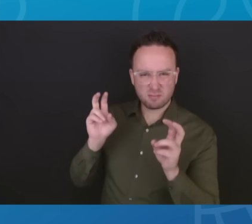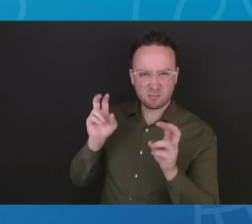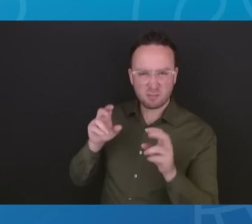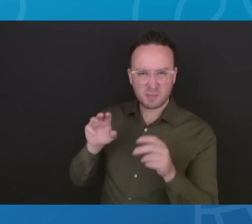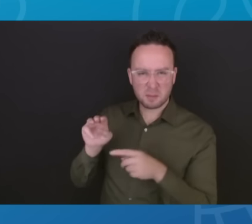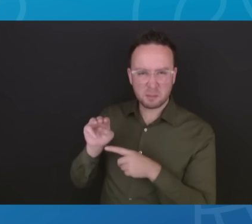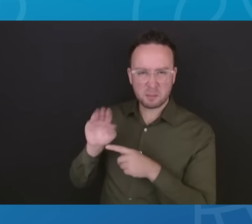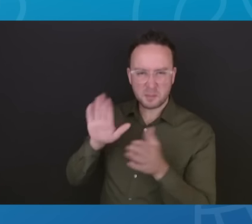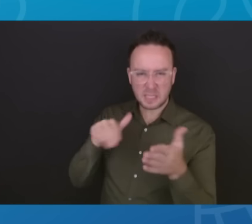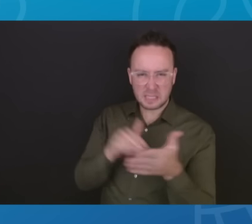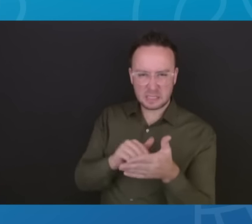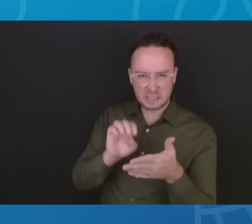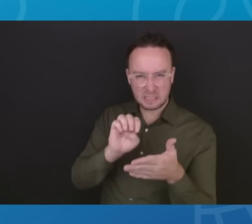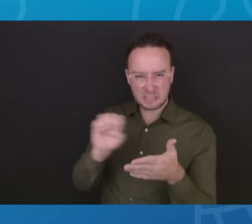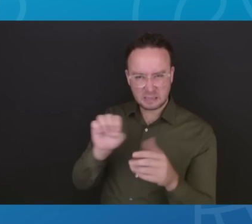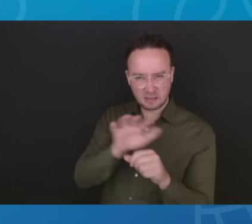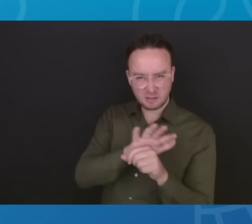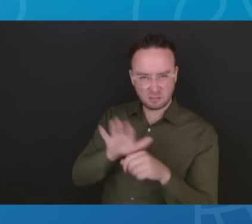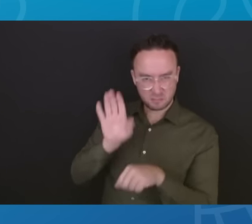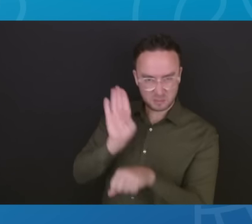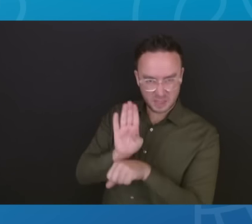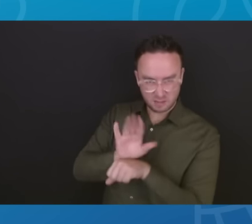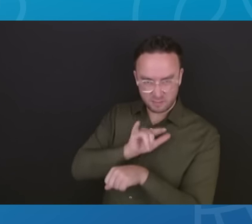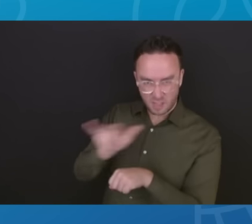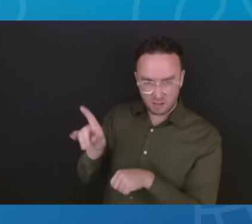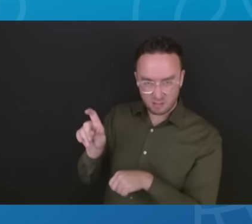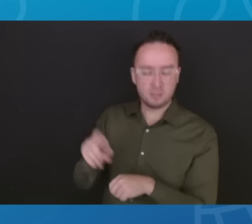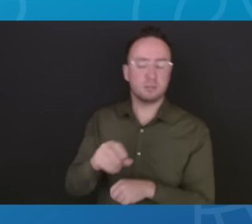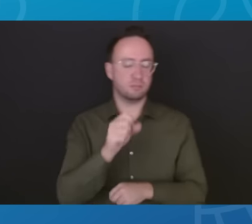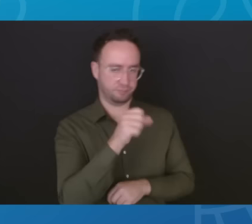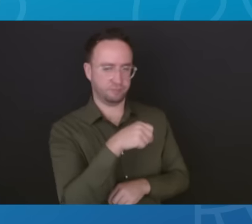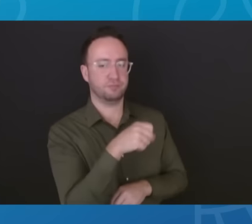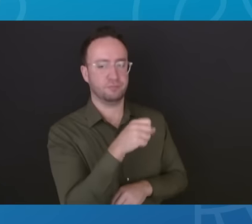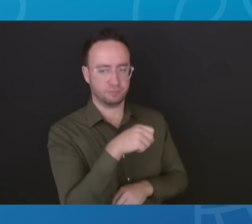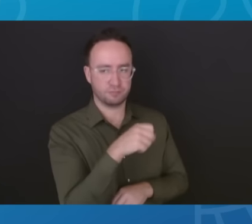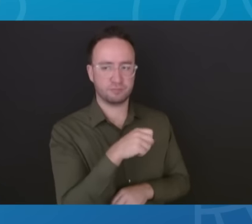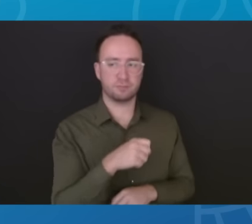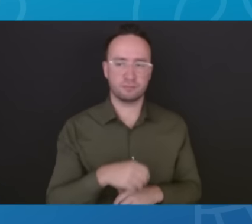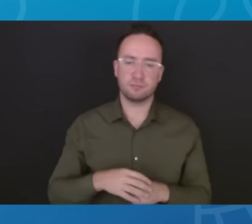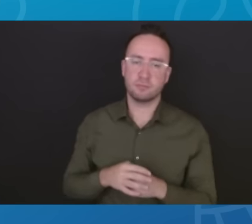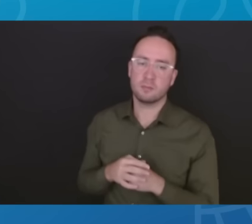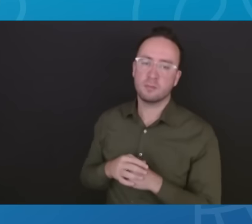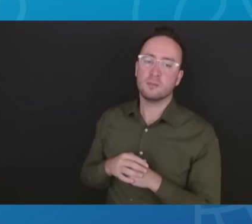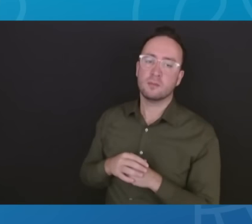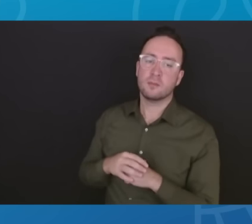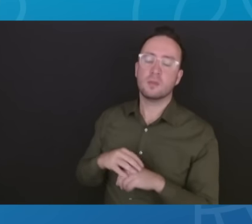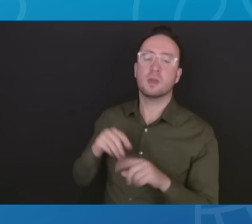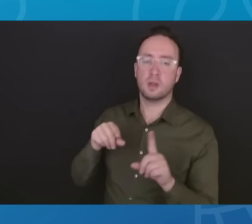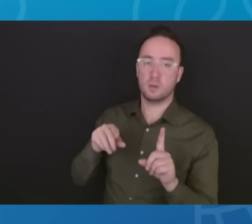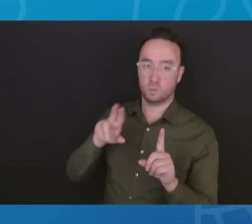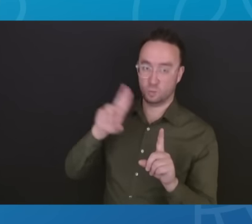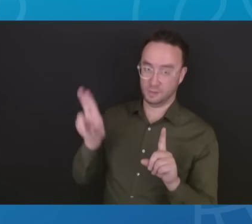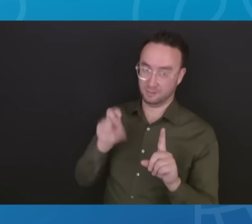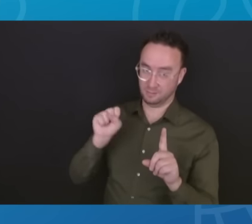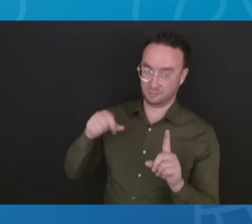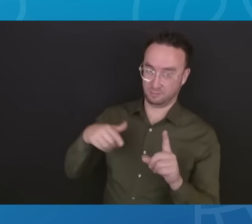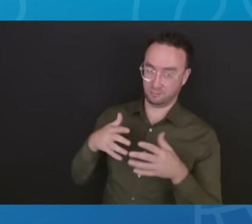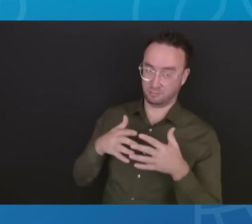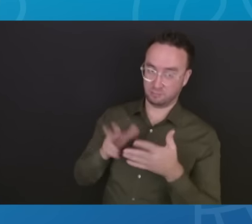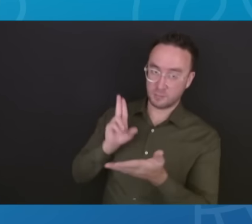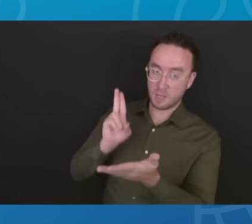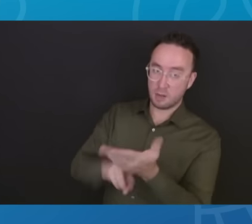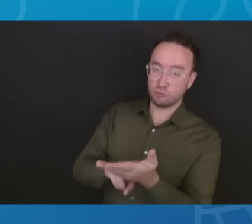And in terms of the U.S. contracted flights, been my understanding, and you guys have been putting this out